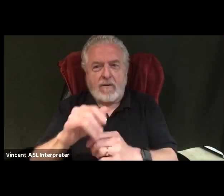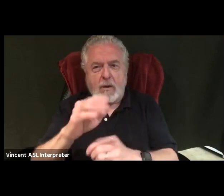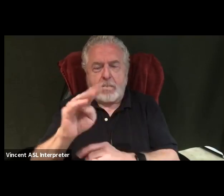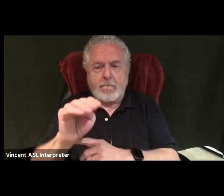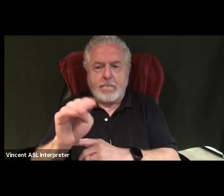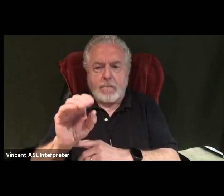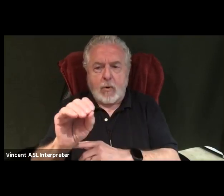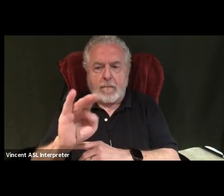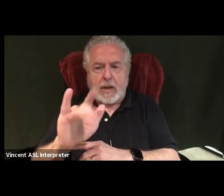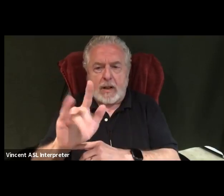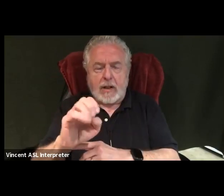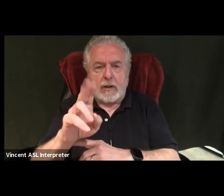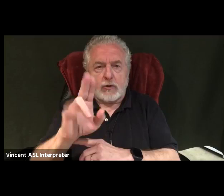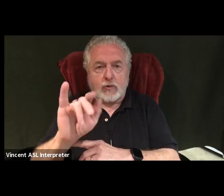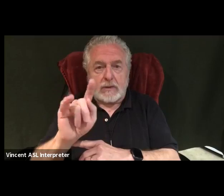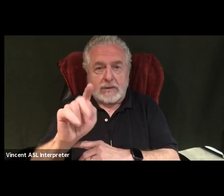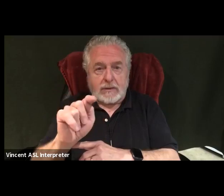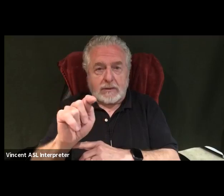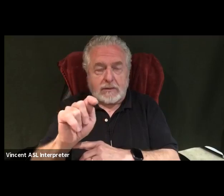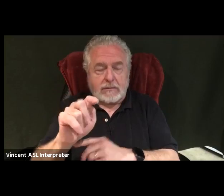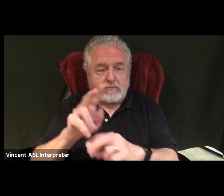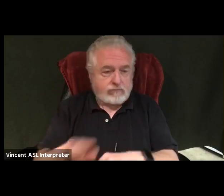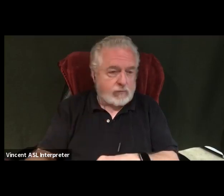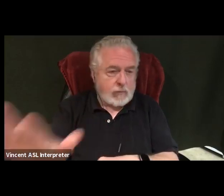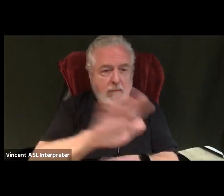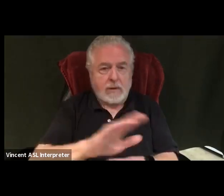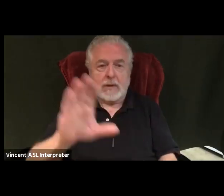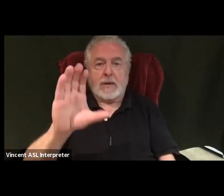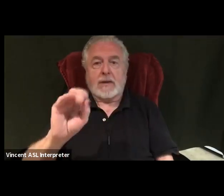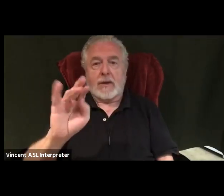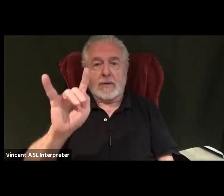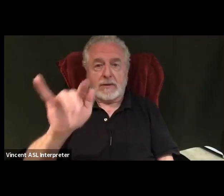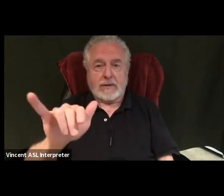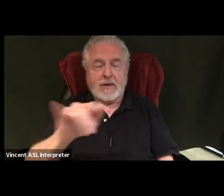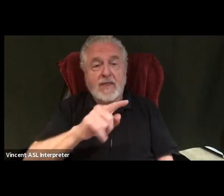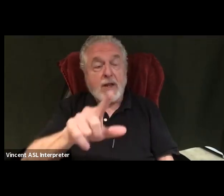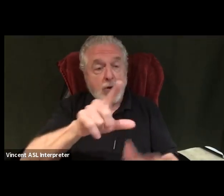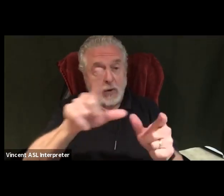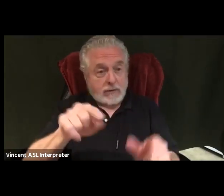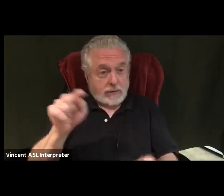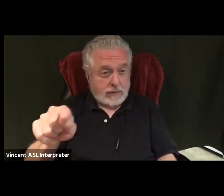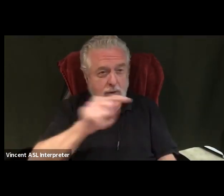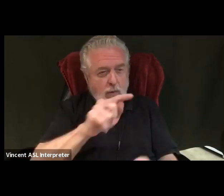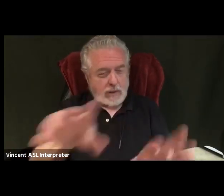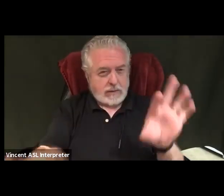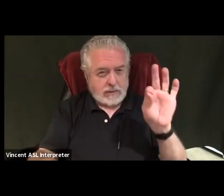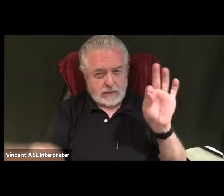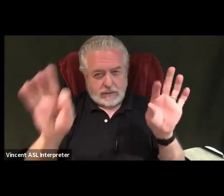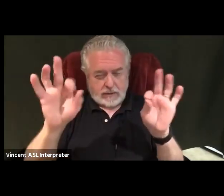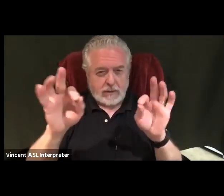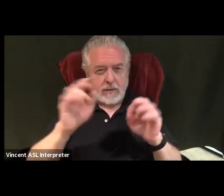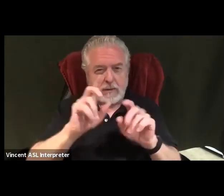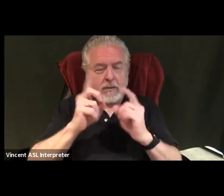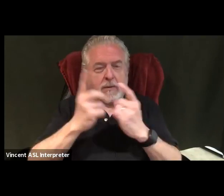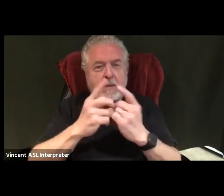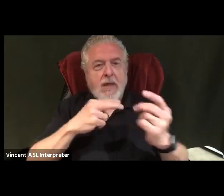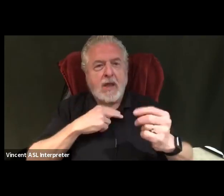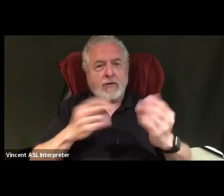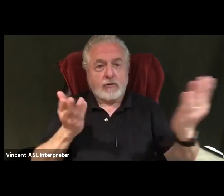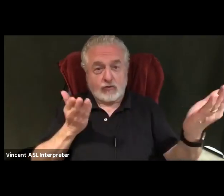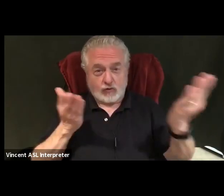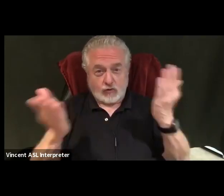mobile unit at various locations throughout the county. Those locations are selected by the county's Department of Health